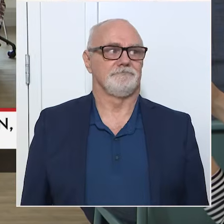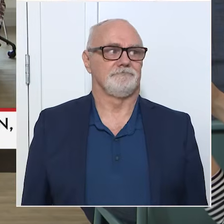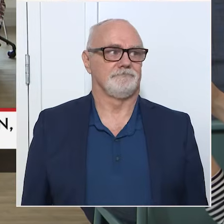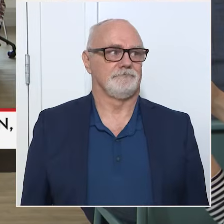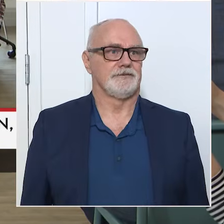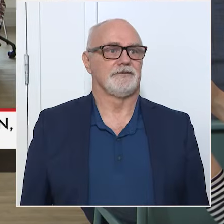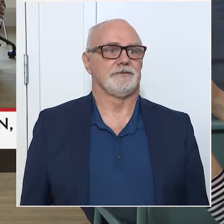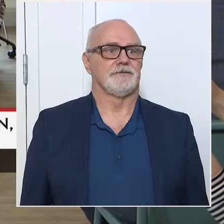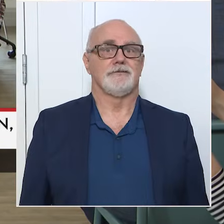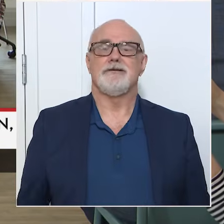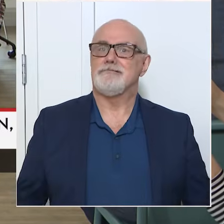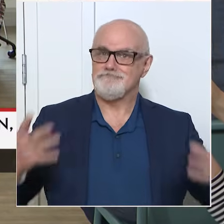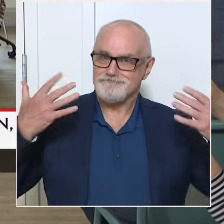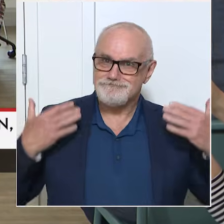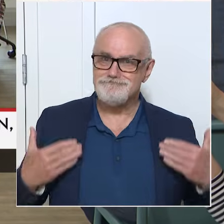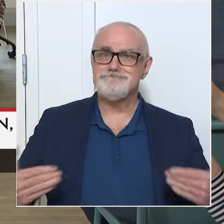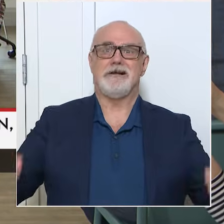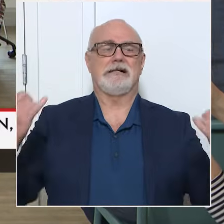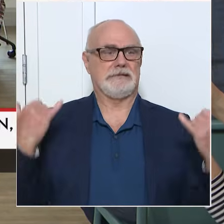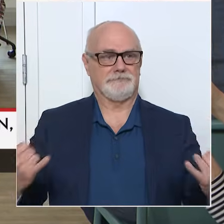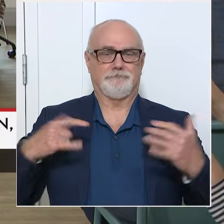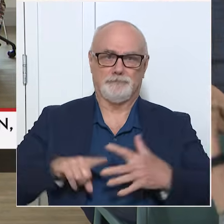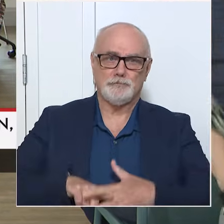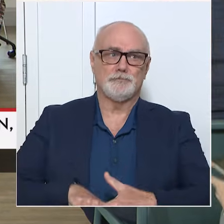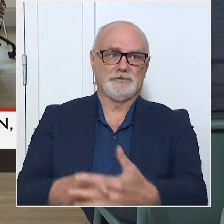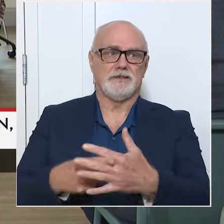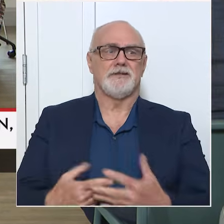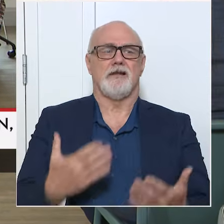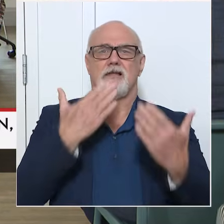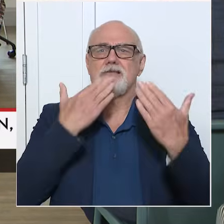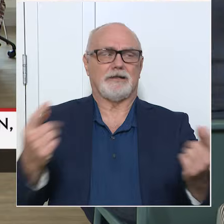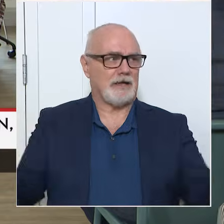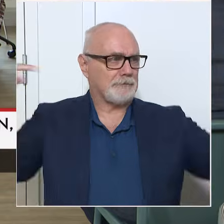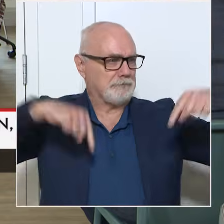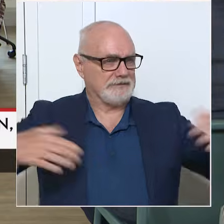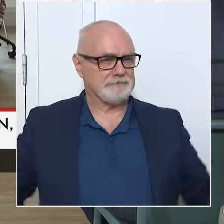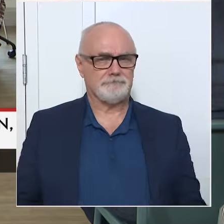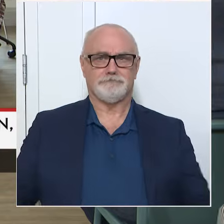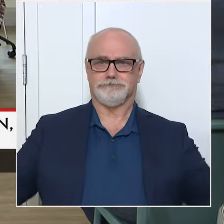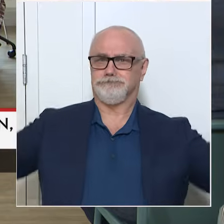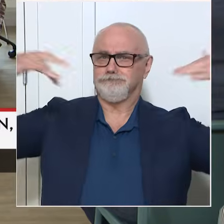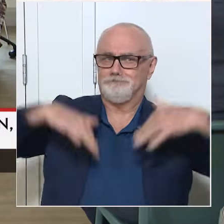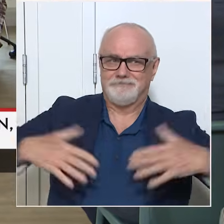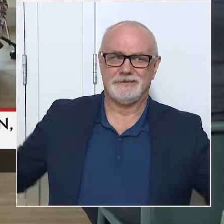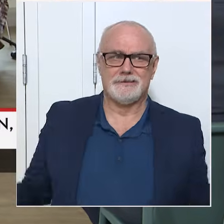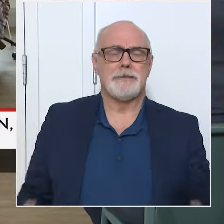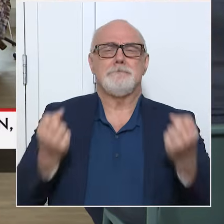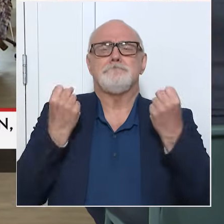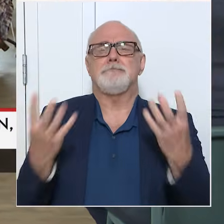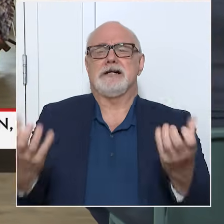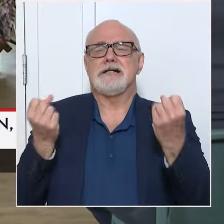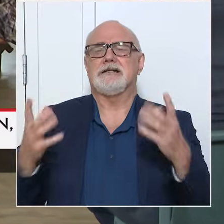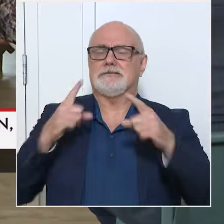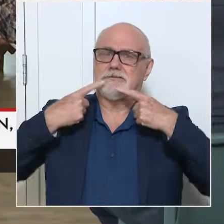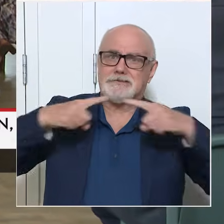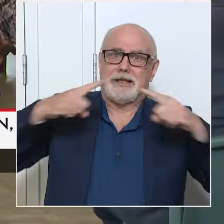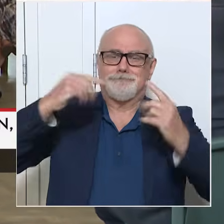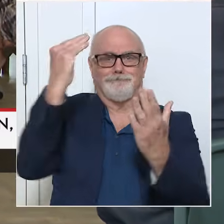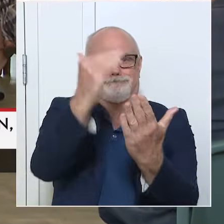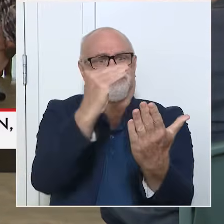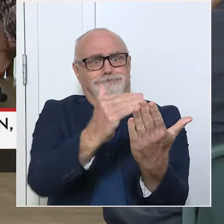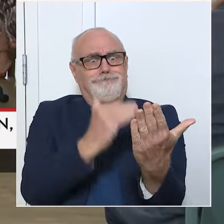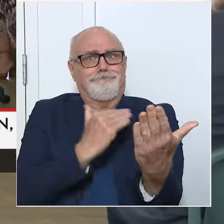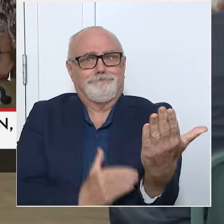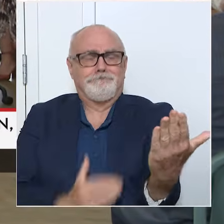All right. Well, thank you so much for being here this morning. We've got a lot of announcements to make. But first, I want to